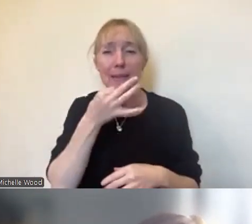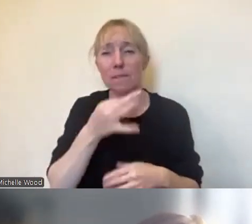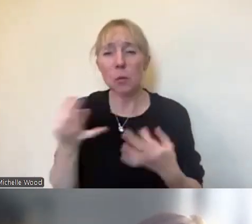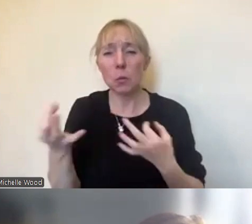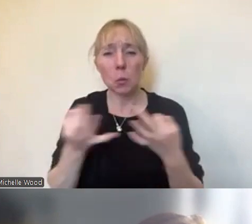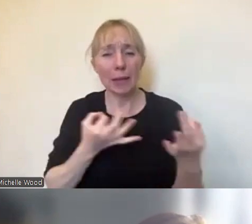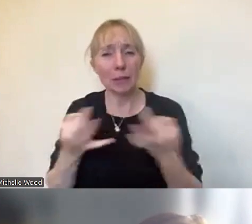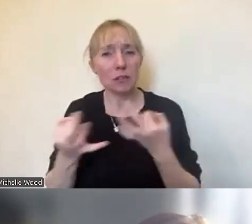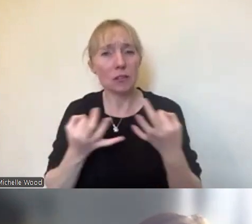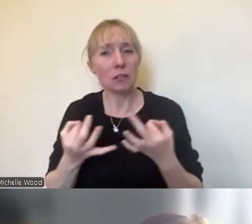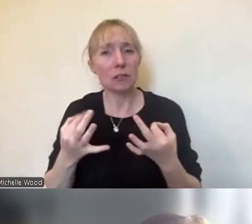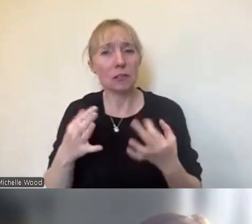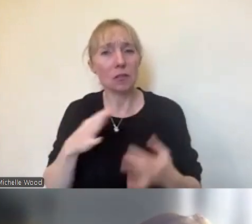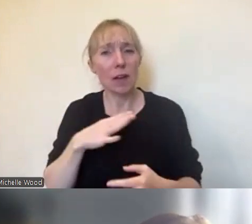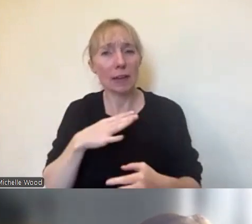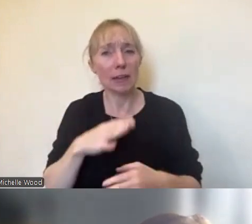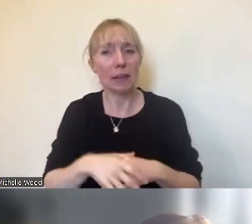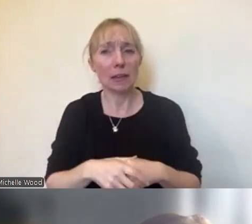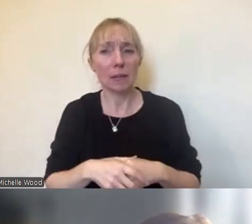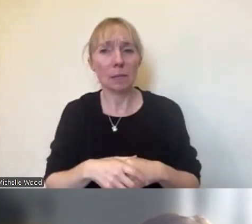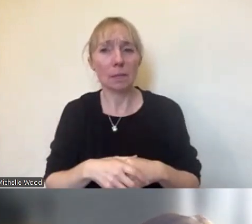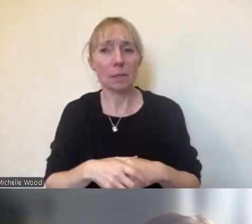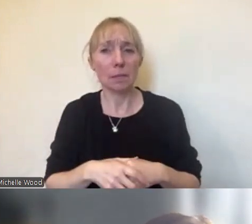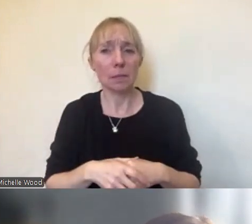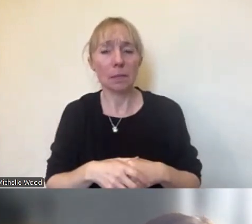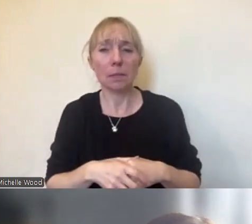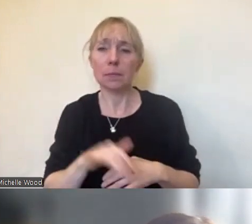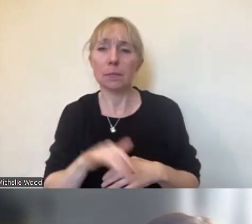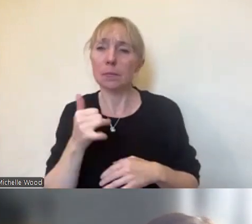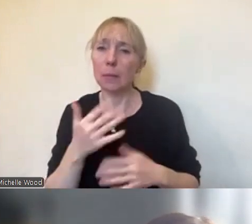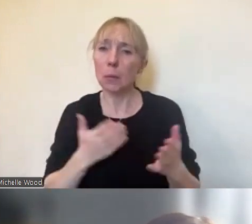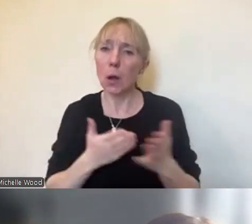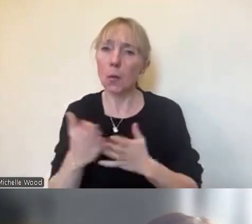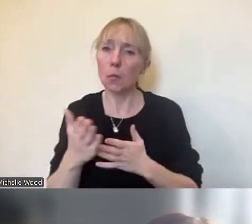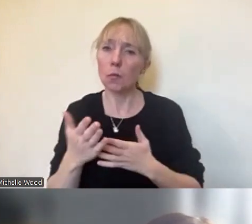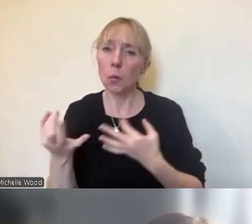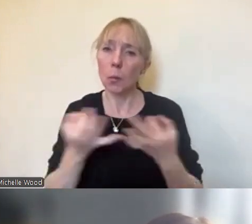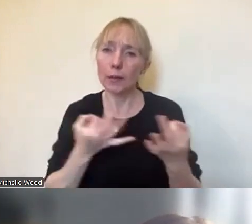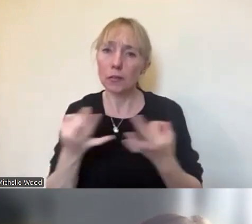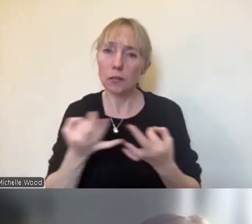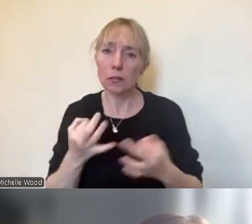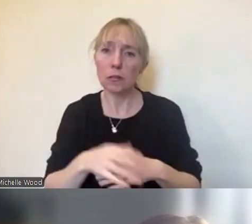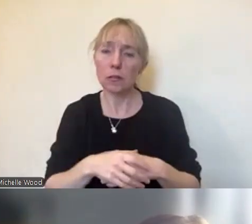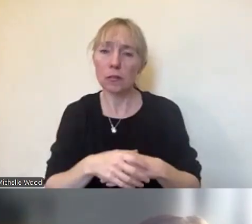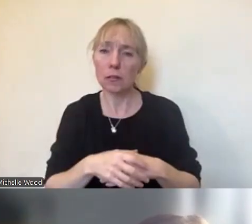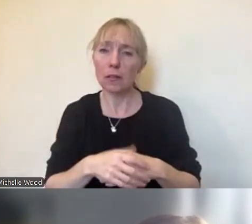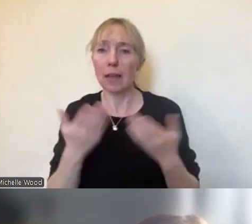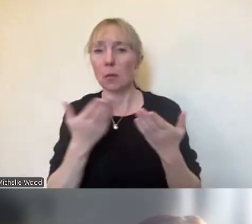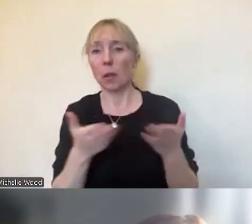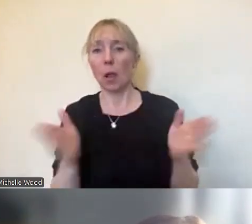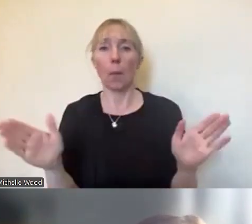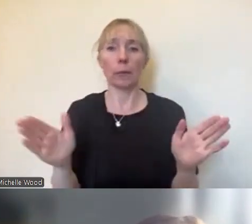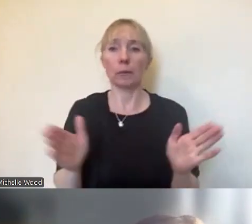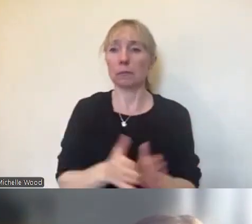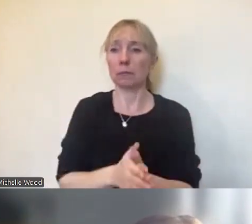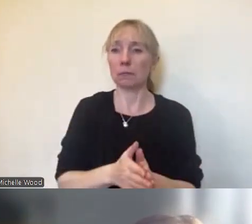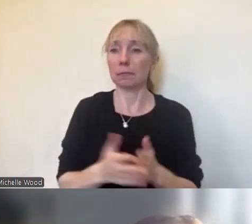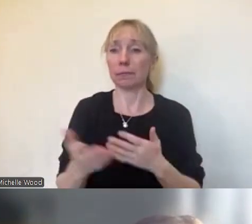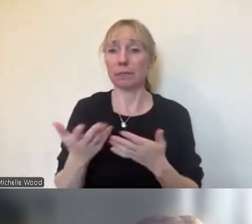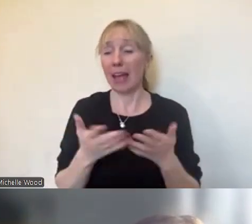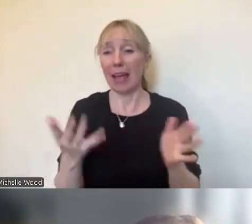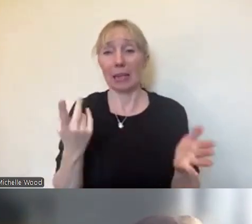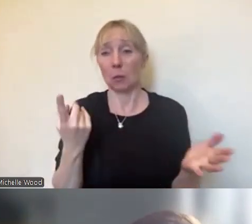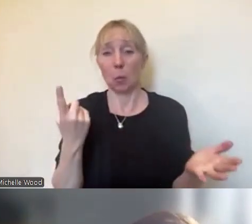chat already. So maybe we'll just kind of go through those and then throw the floor open for anybody